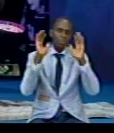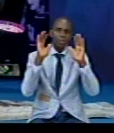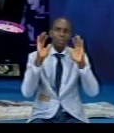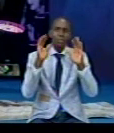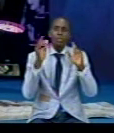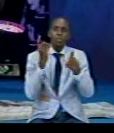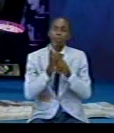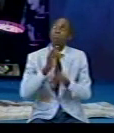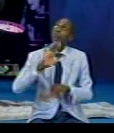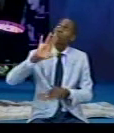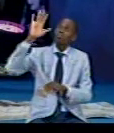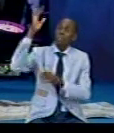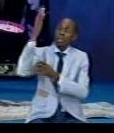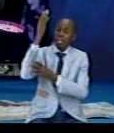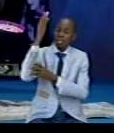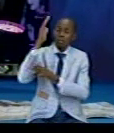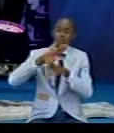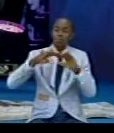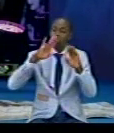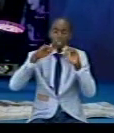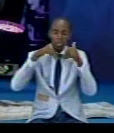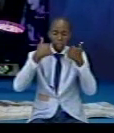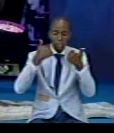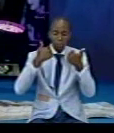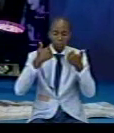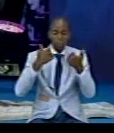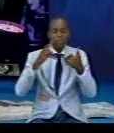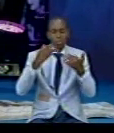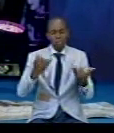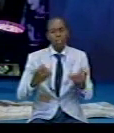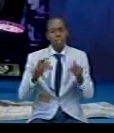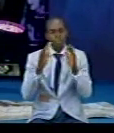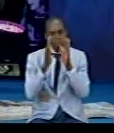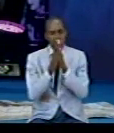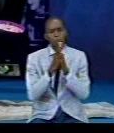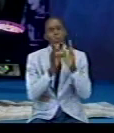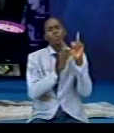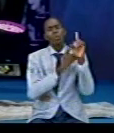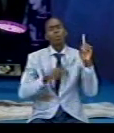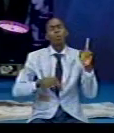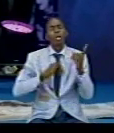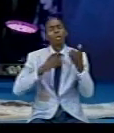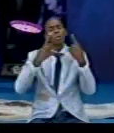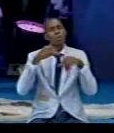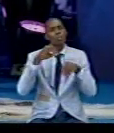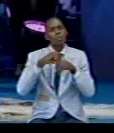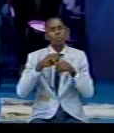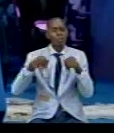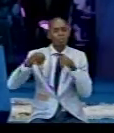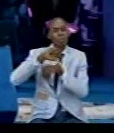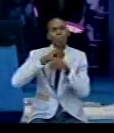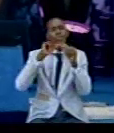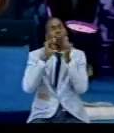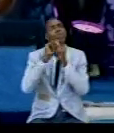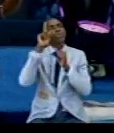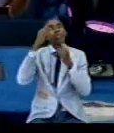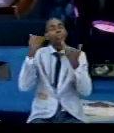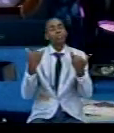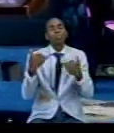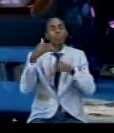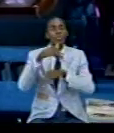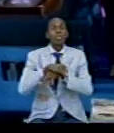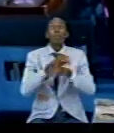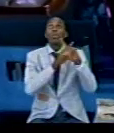hand, Lord, I come into fellowship with you tonight. Lord, I come into fellowship with you